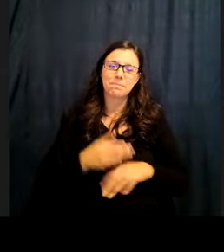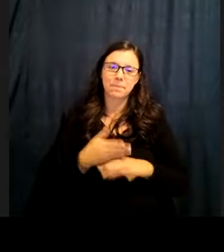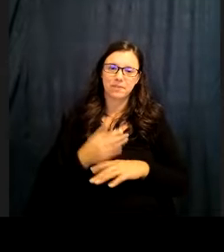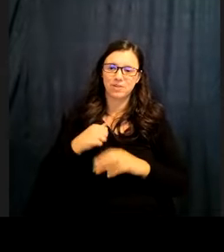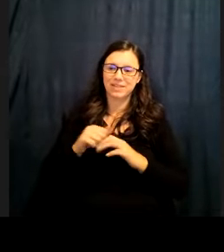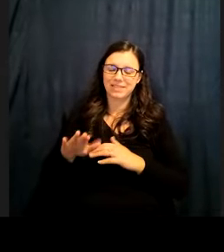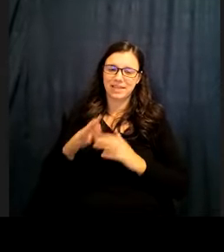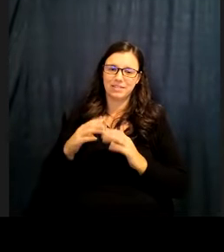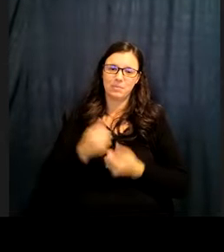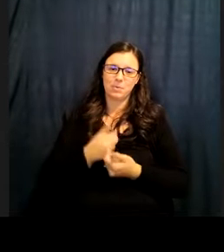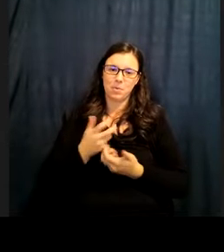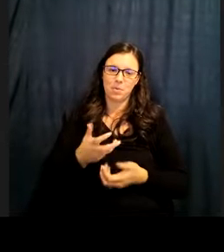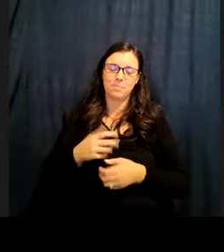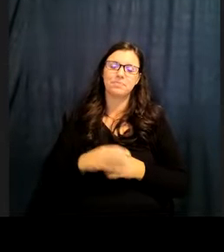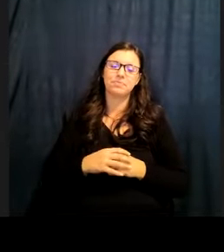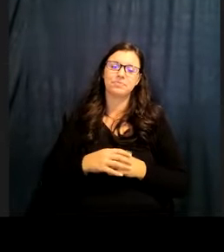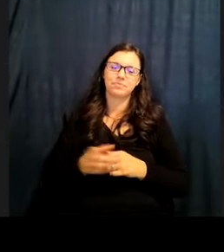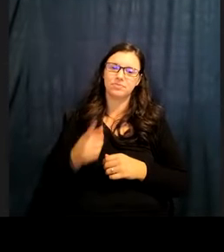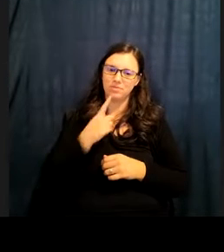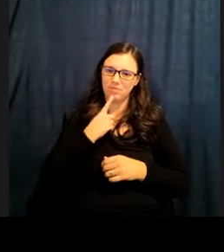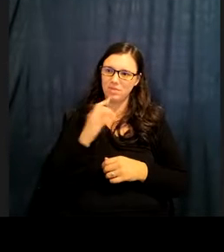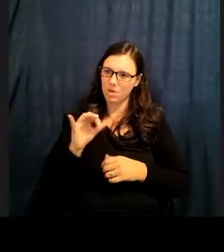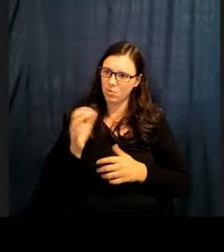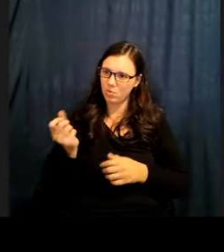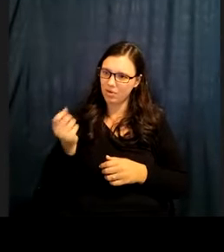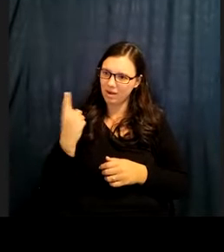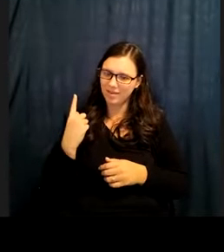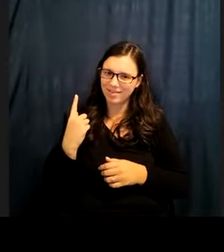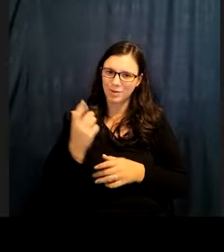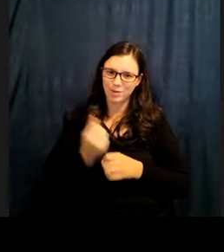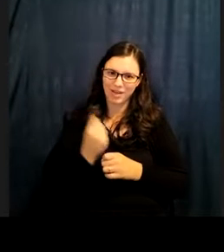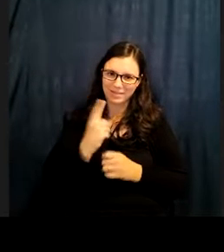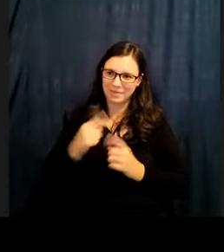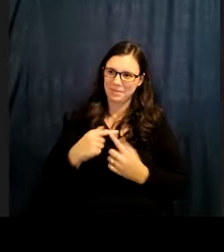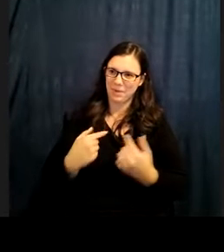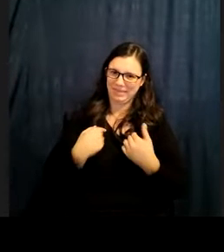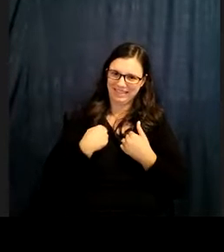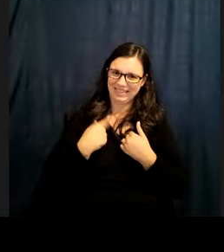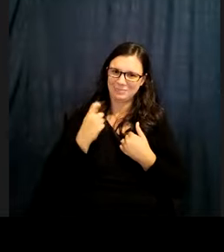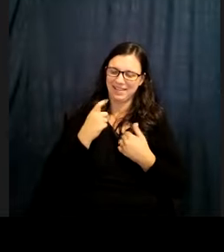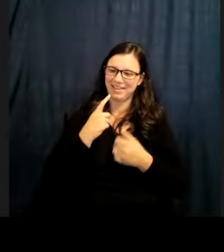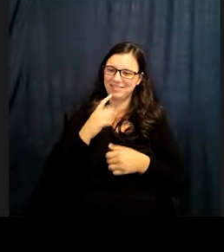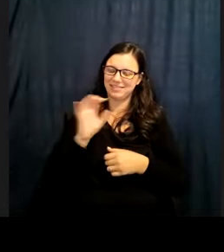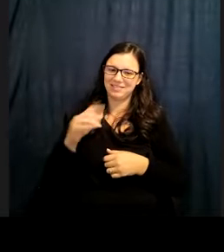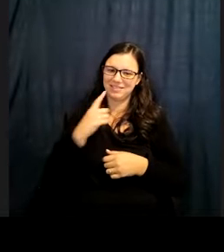poem, and she said, oh, you got it. You got something about me. Because it said something about,